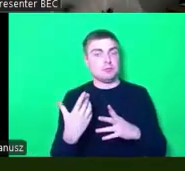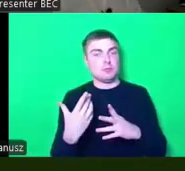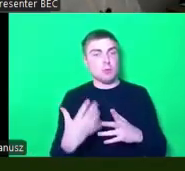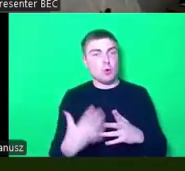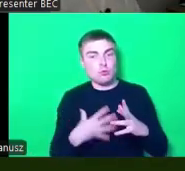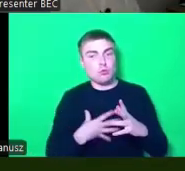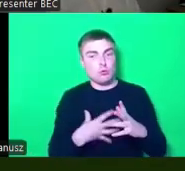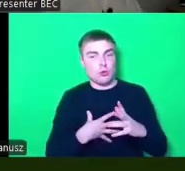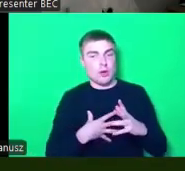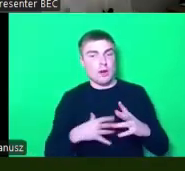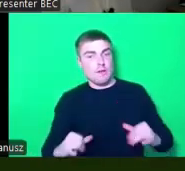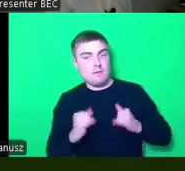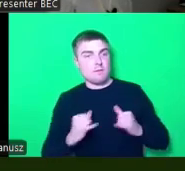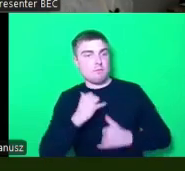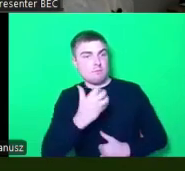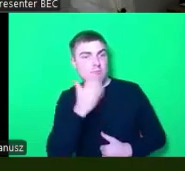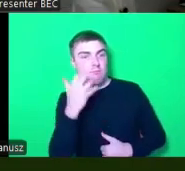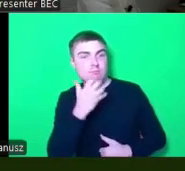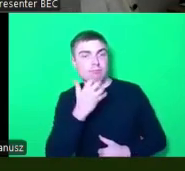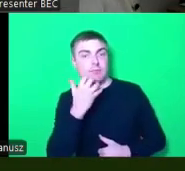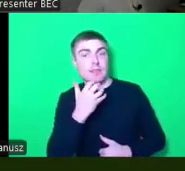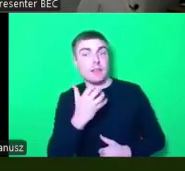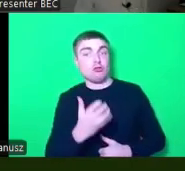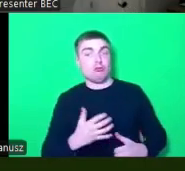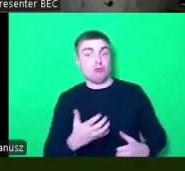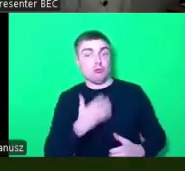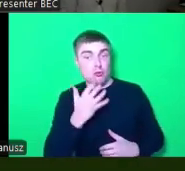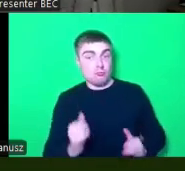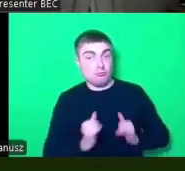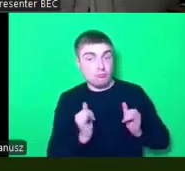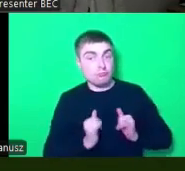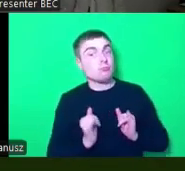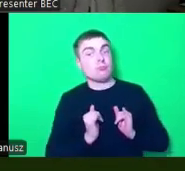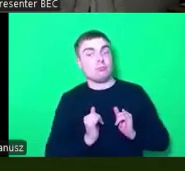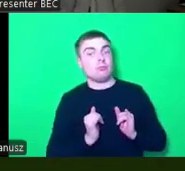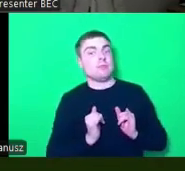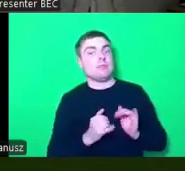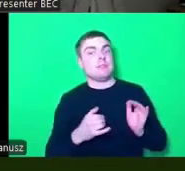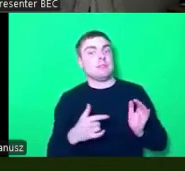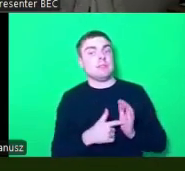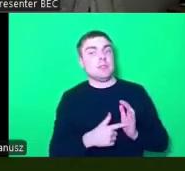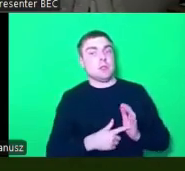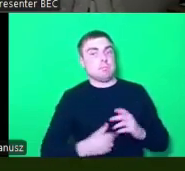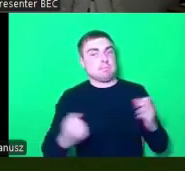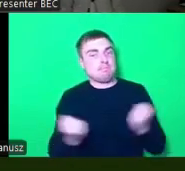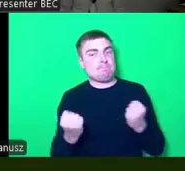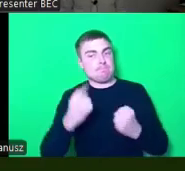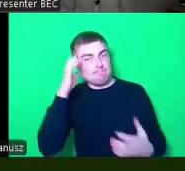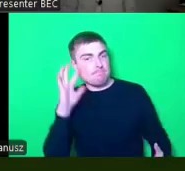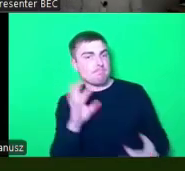thermal comfort, and the thermal comfort is again strengthening this mental well-being.